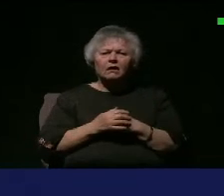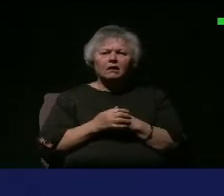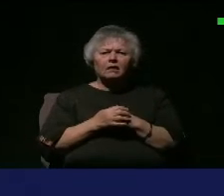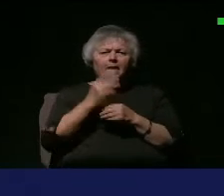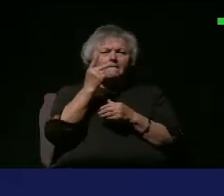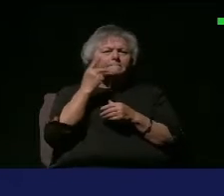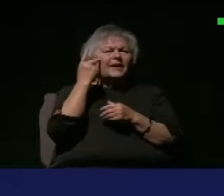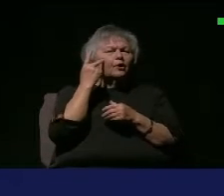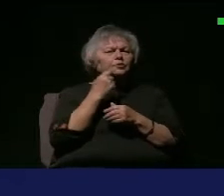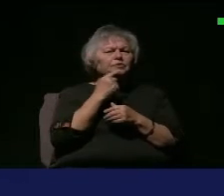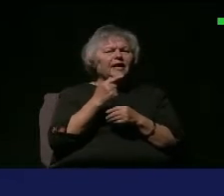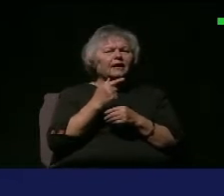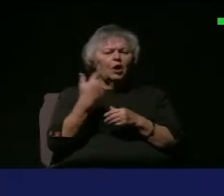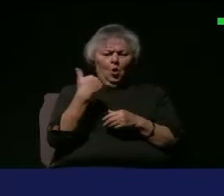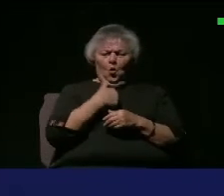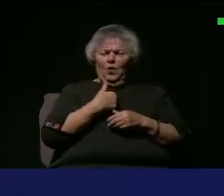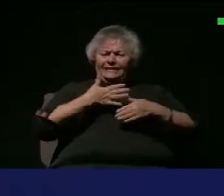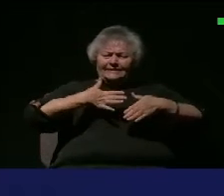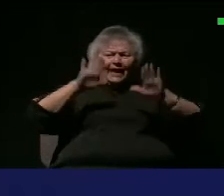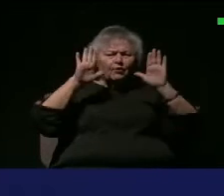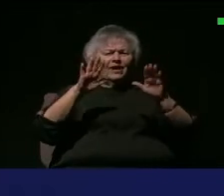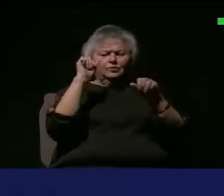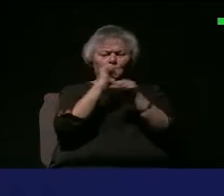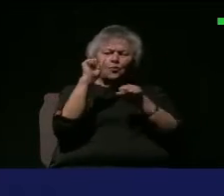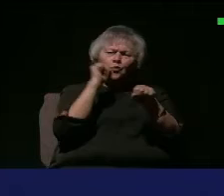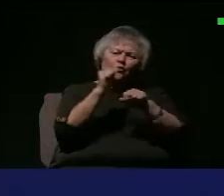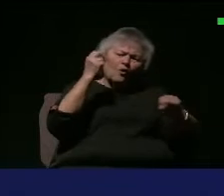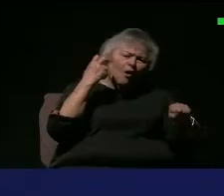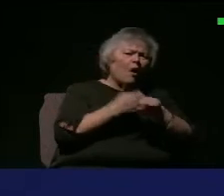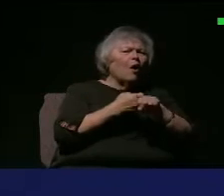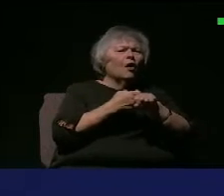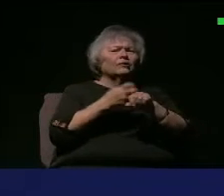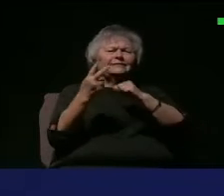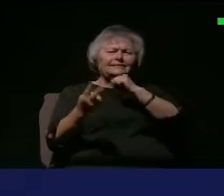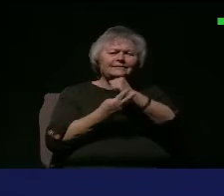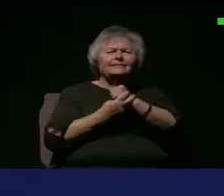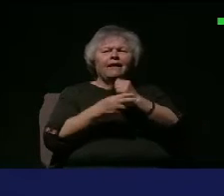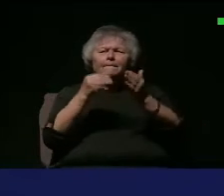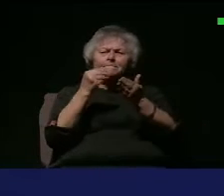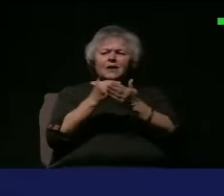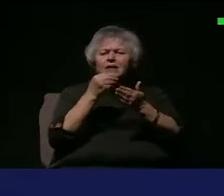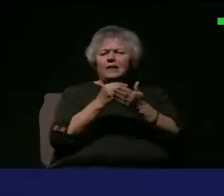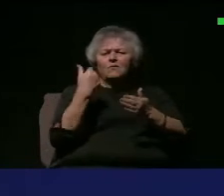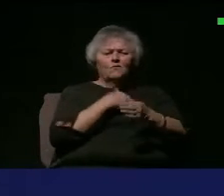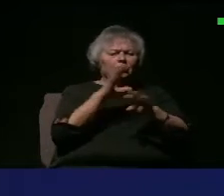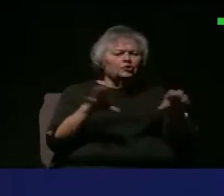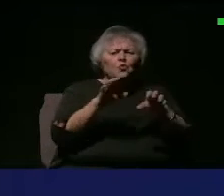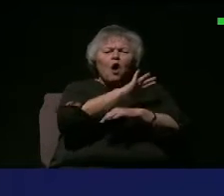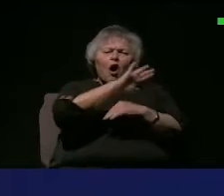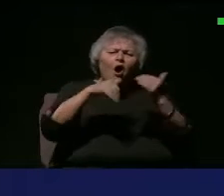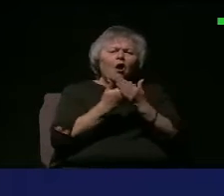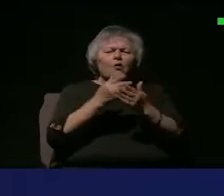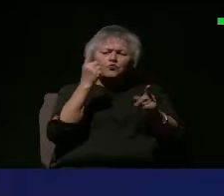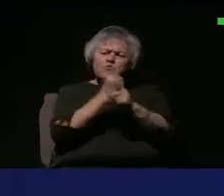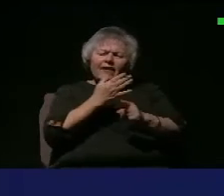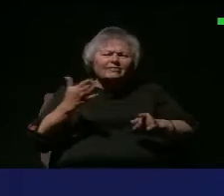sacrificed, we worked hard, we put money aside, we did all the right things to help our sons and daughters be